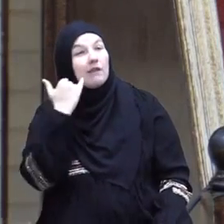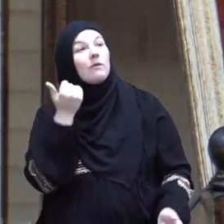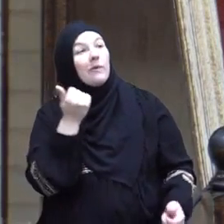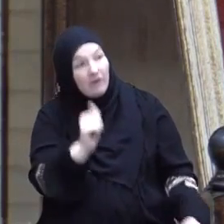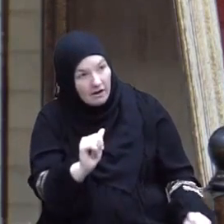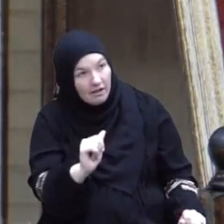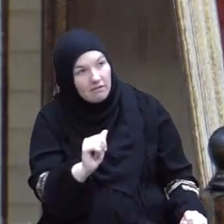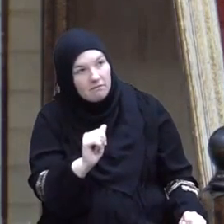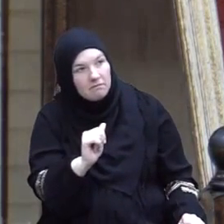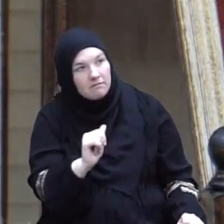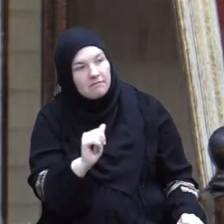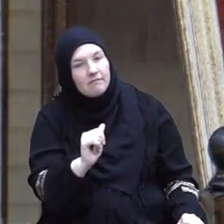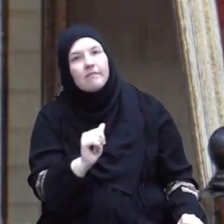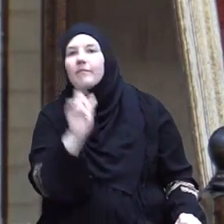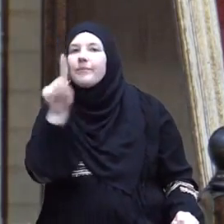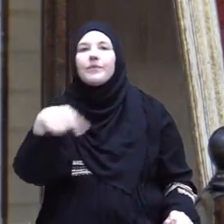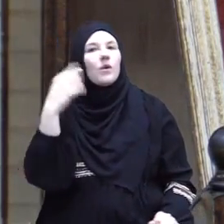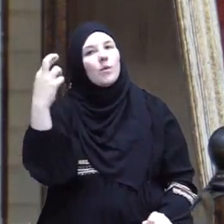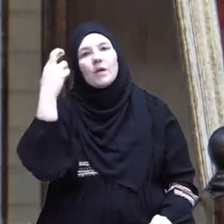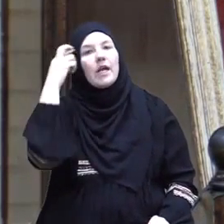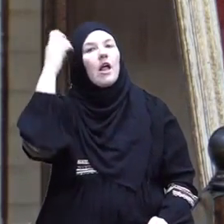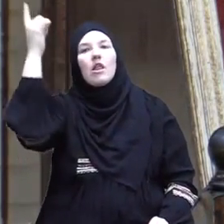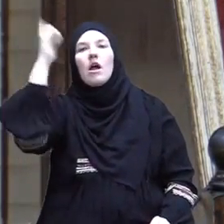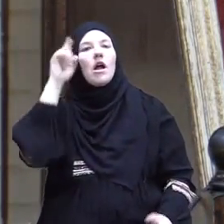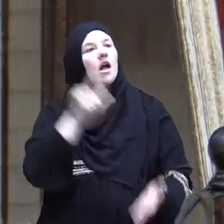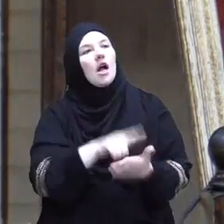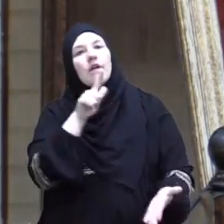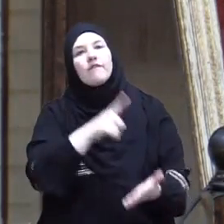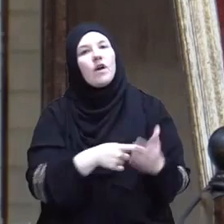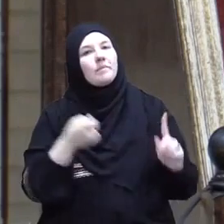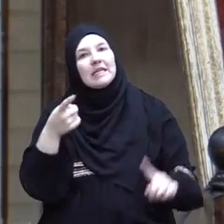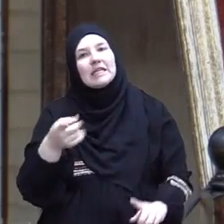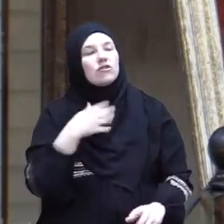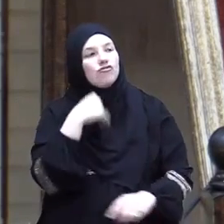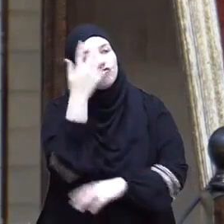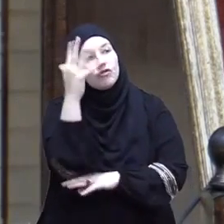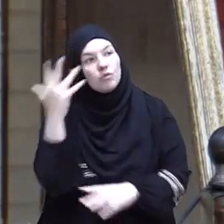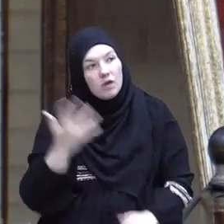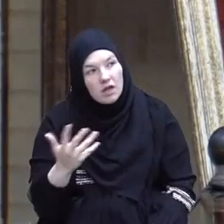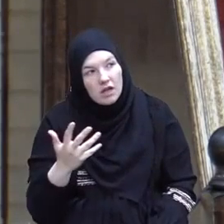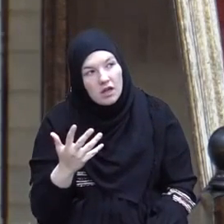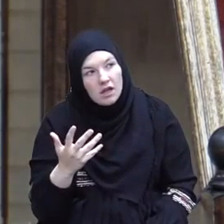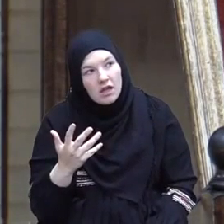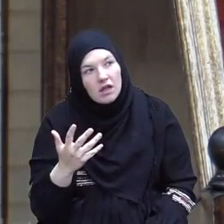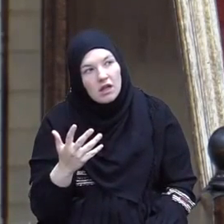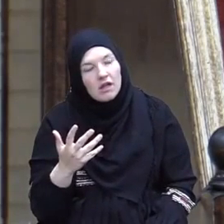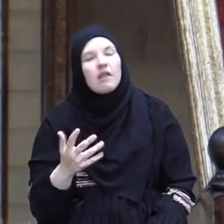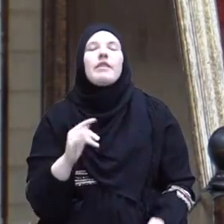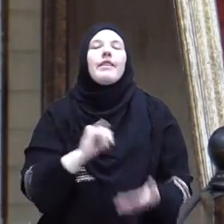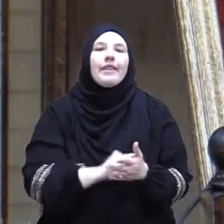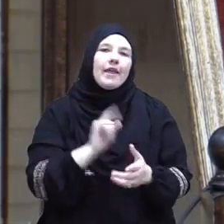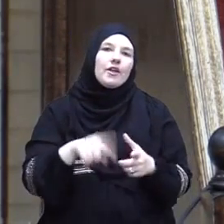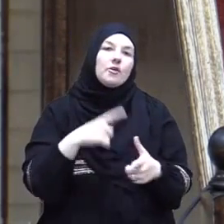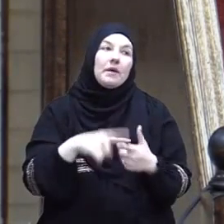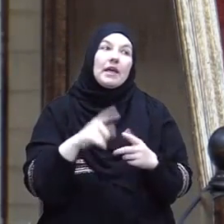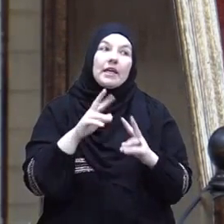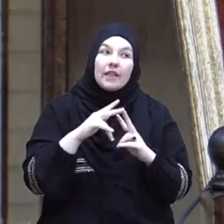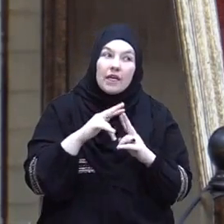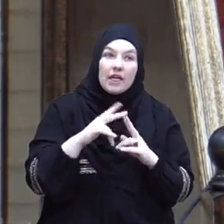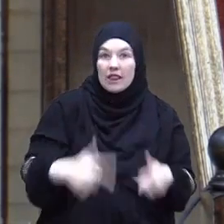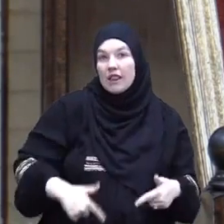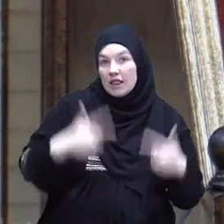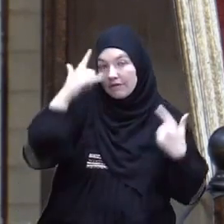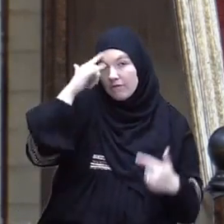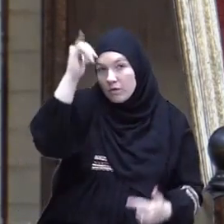out, the only reason Allah prohibited you from eating from that tree is the potential that you may either live